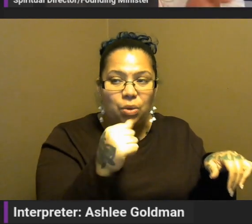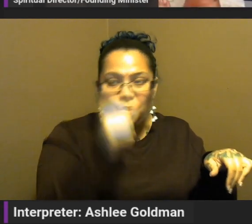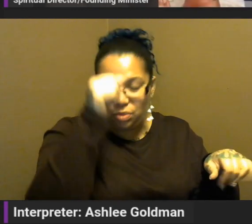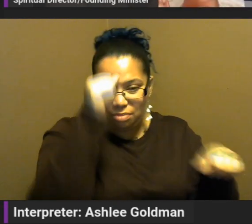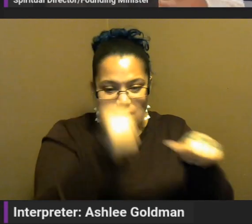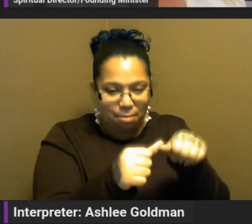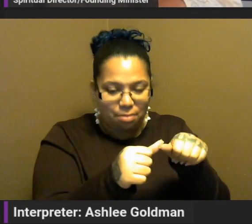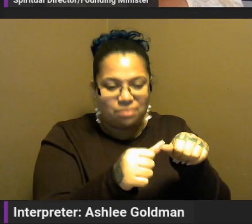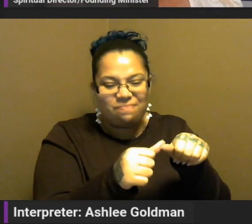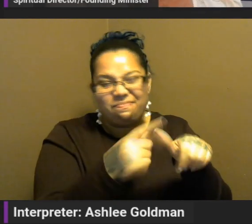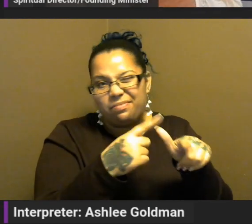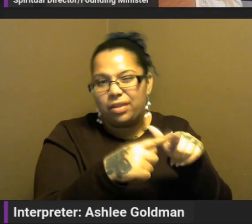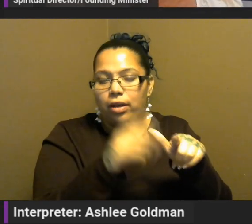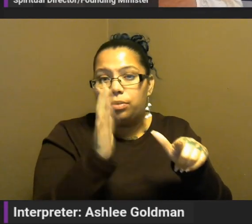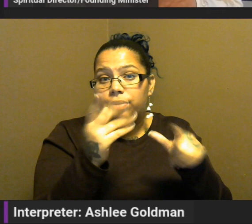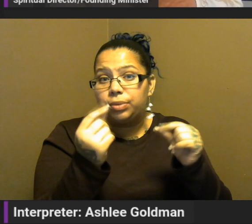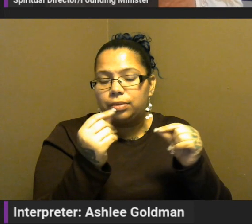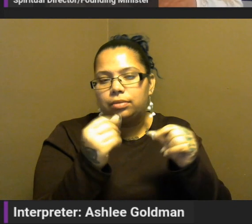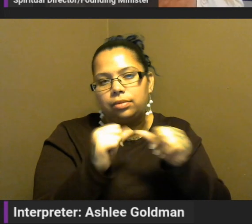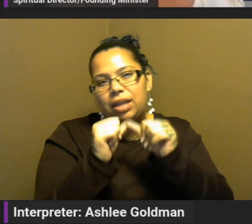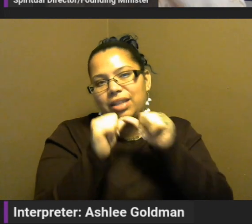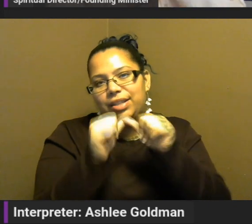going to continue the status quo,